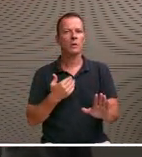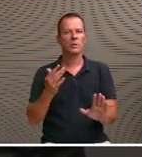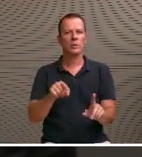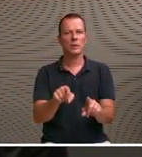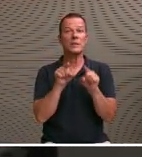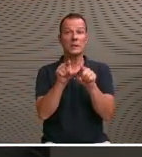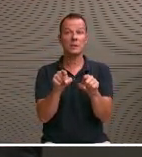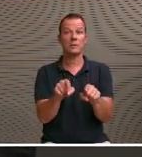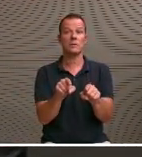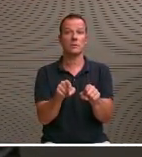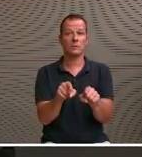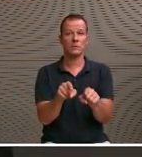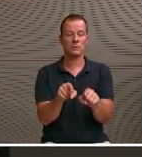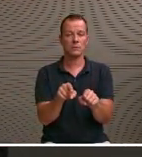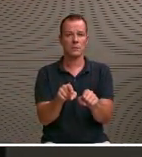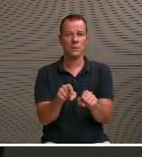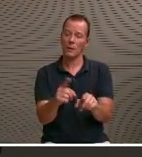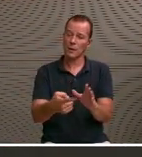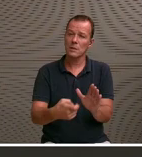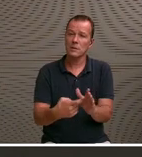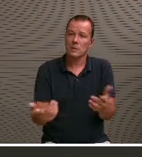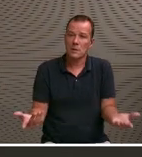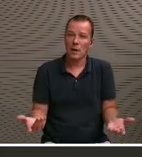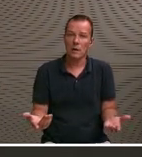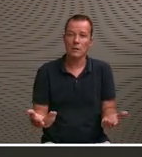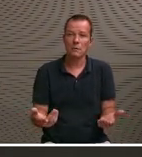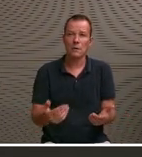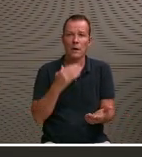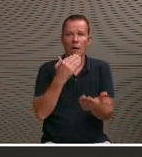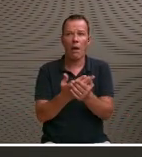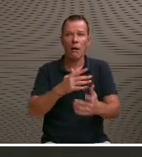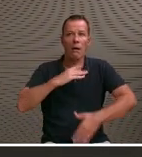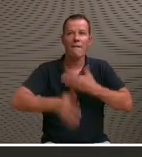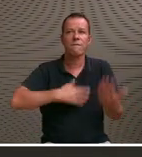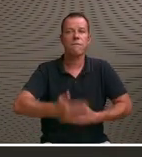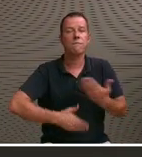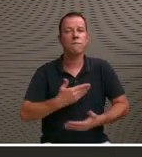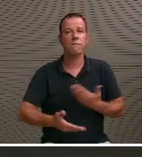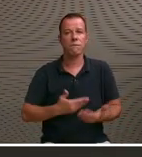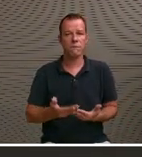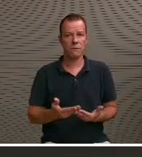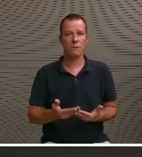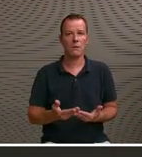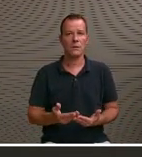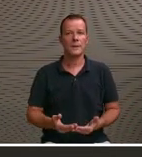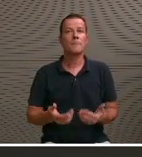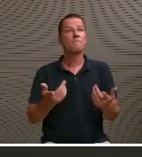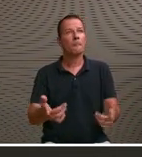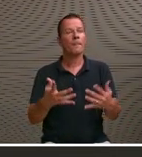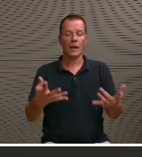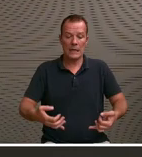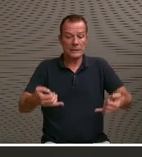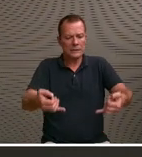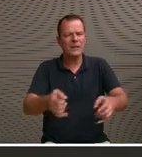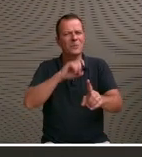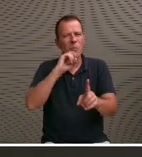that we need to accelerate climate tech deployment. Now, what's the formula? I'm afraid the next bit is going to sound a bit listy